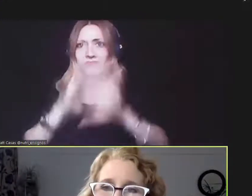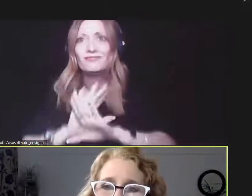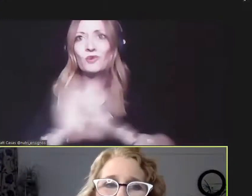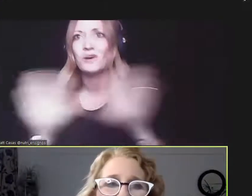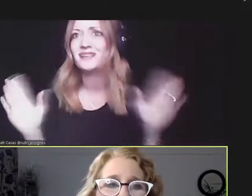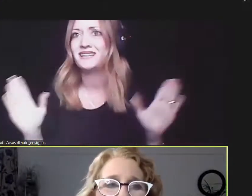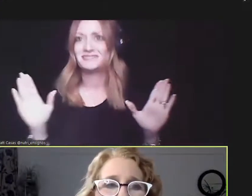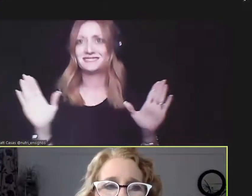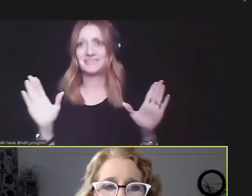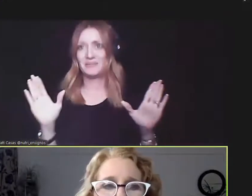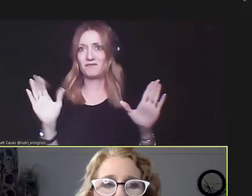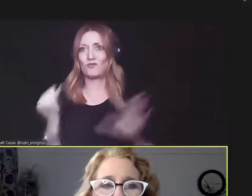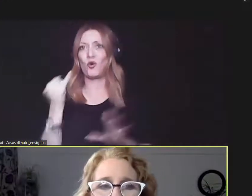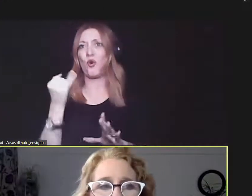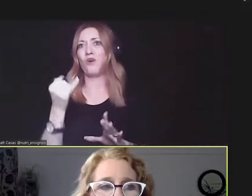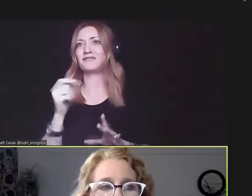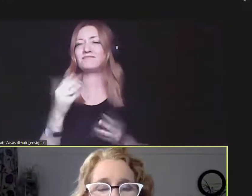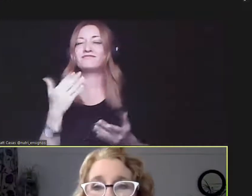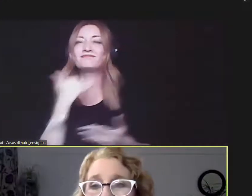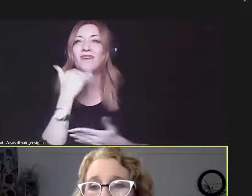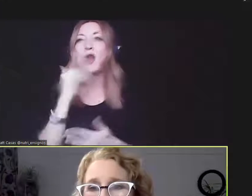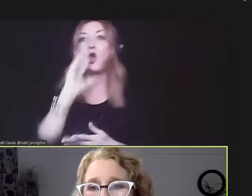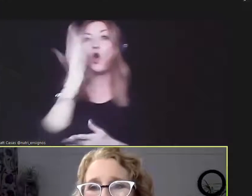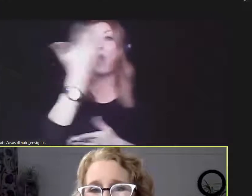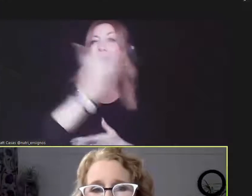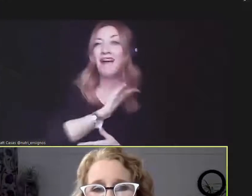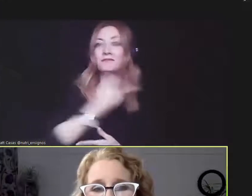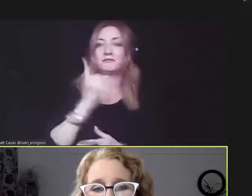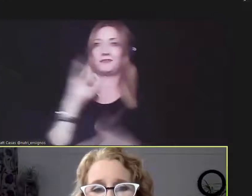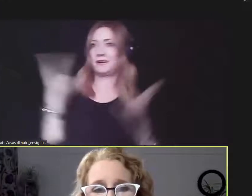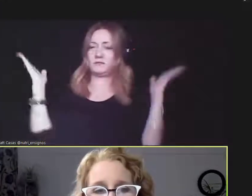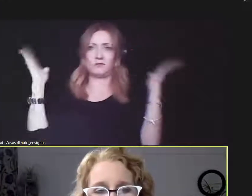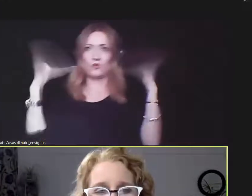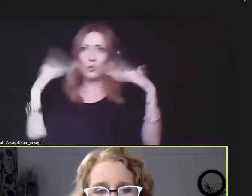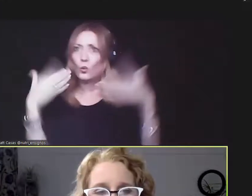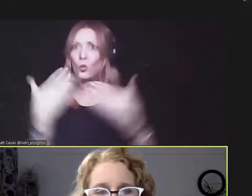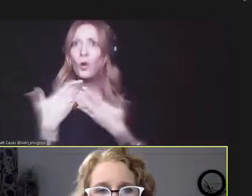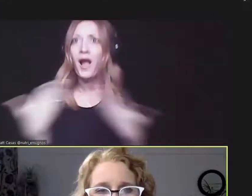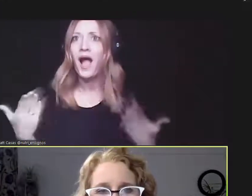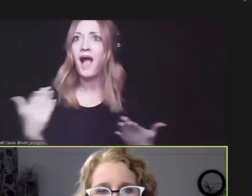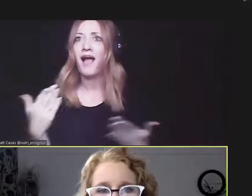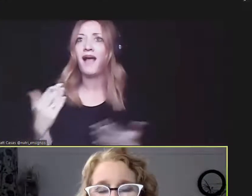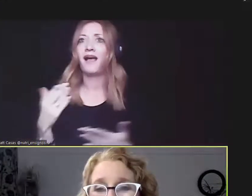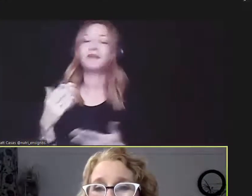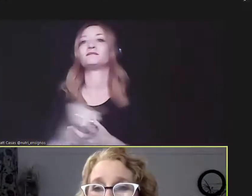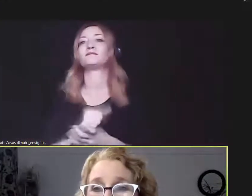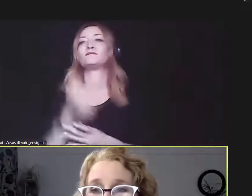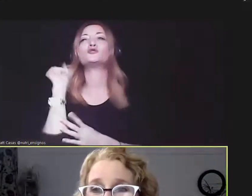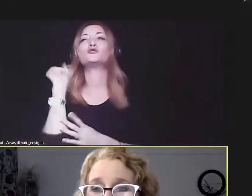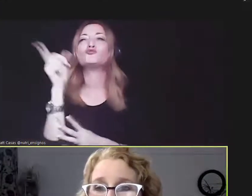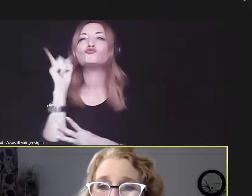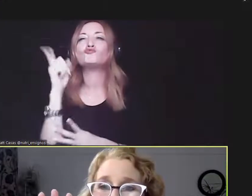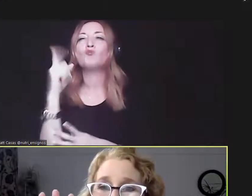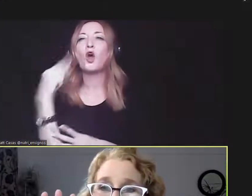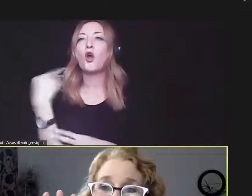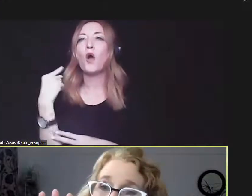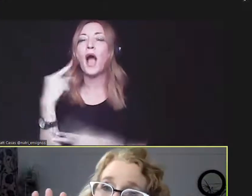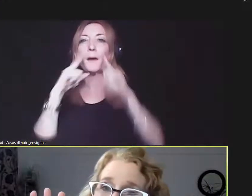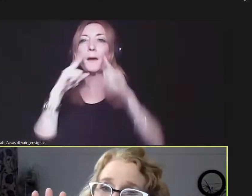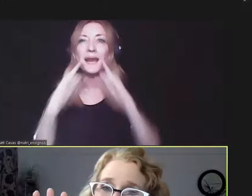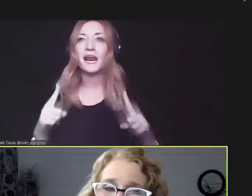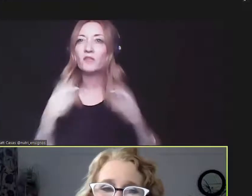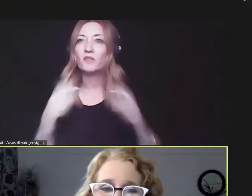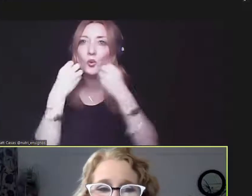actually help to accelerate the detoxing. And my detox tip number